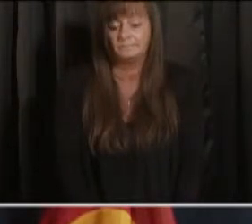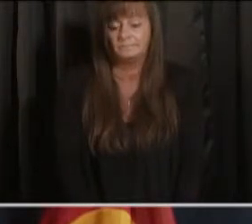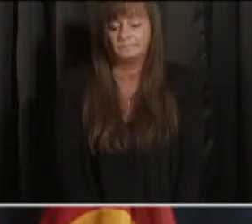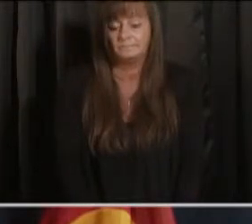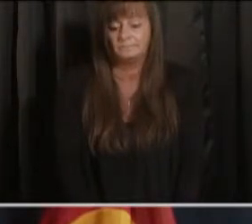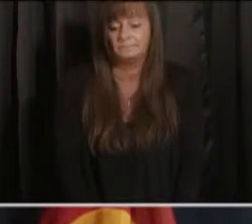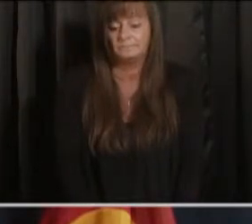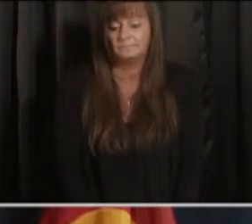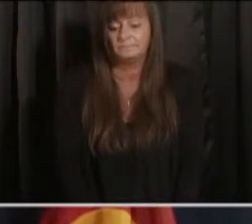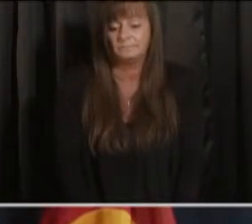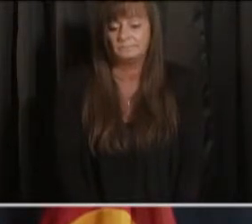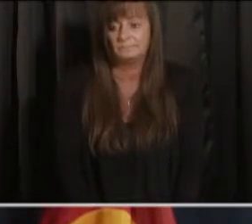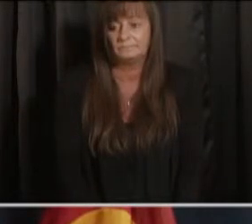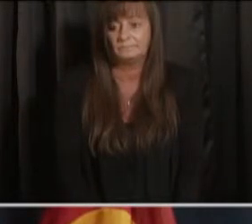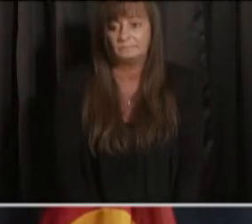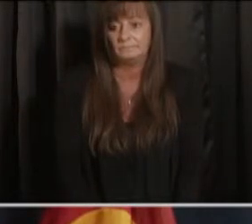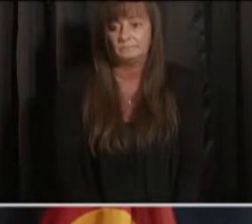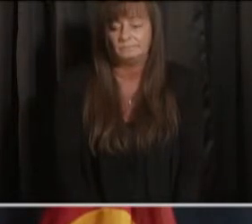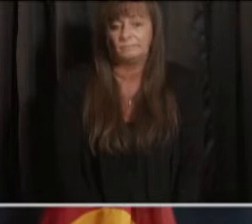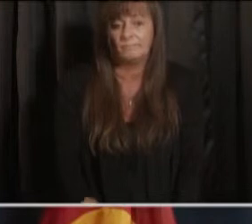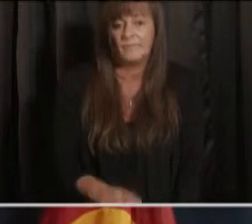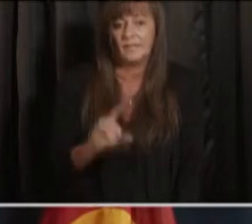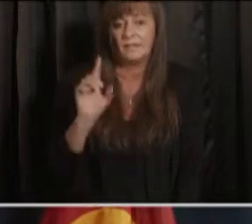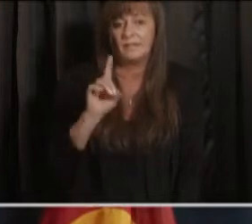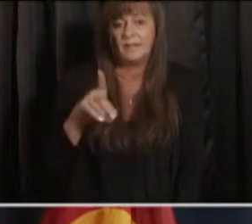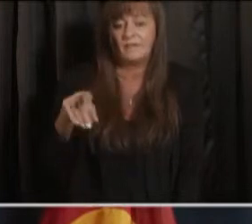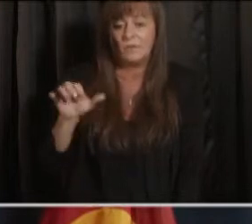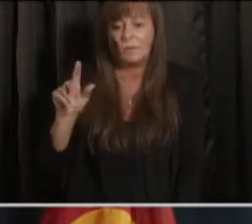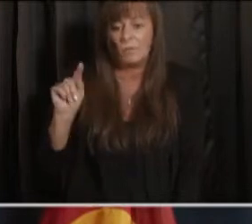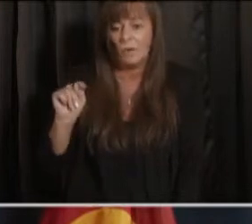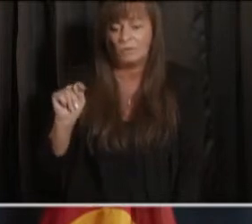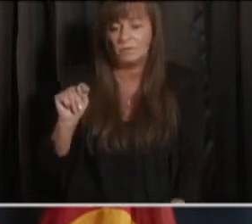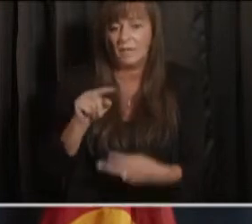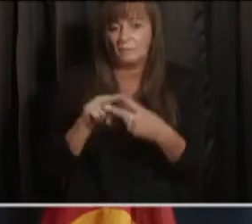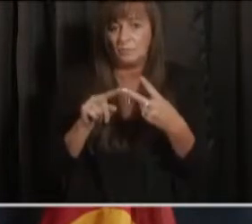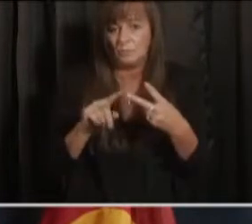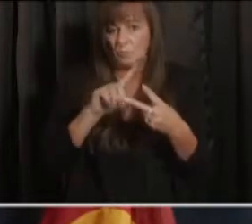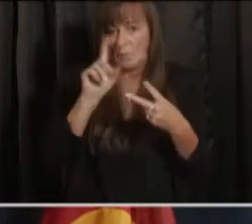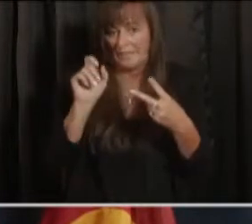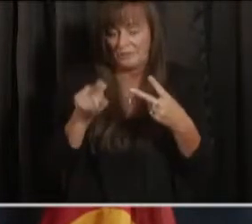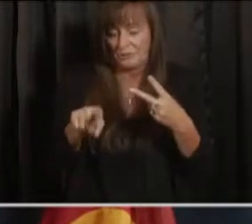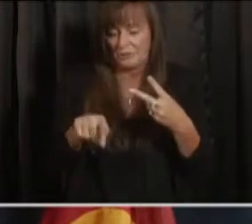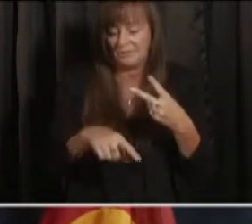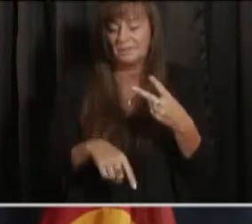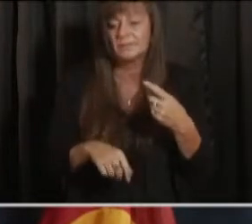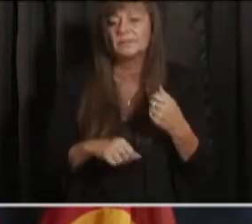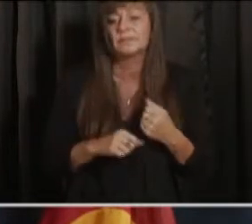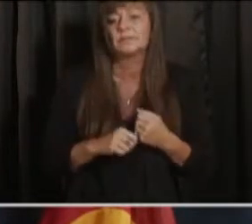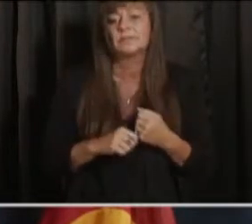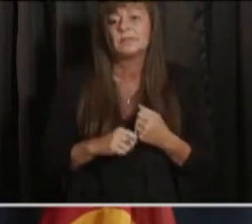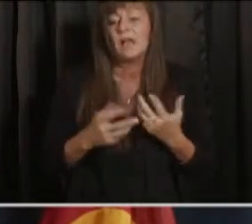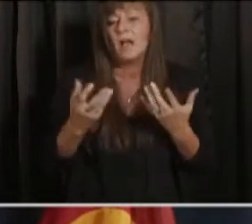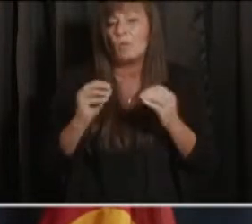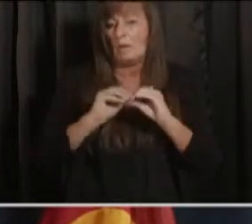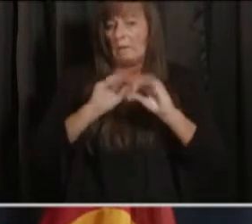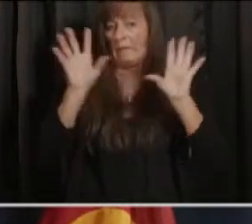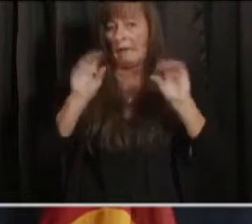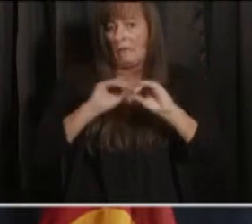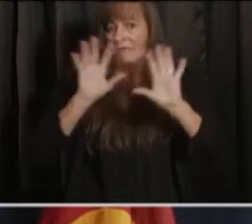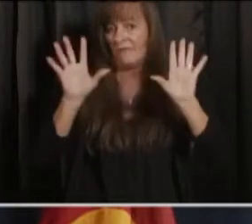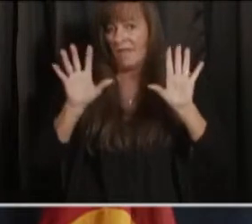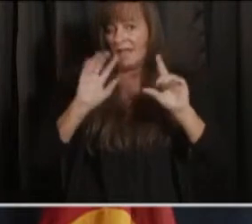Hello, this is Meg Wingeter from the Denver Post. I have two questions. I wanted to clarify with